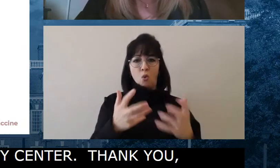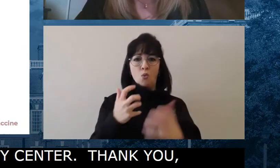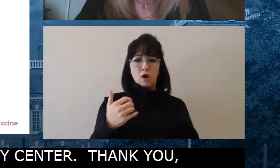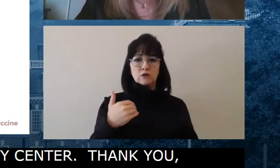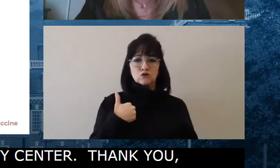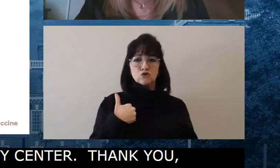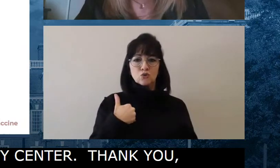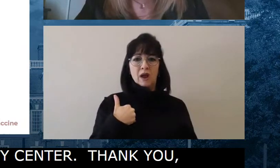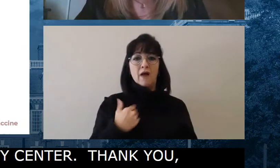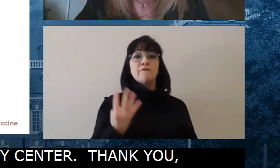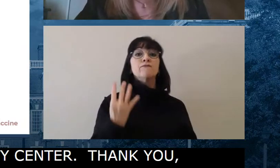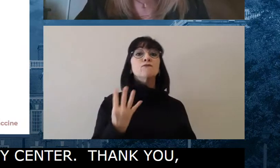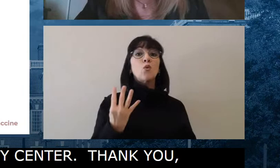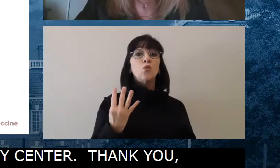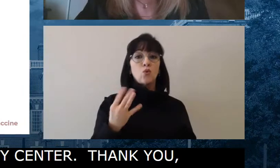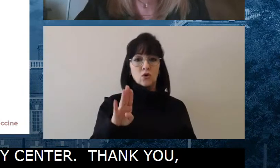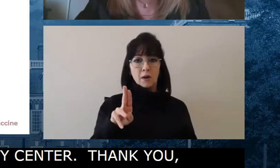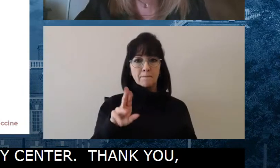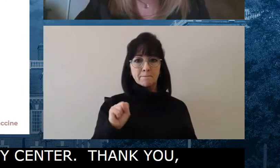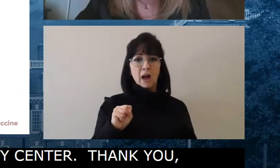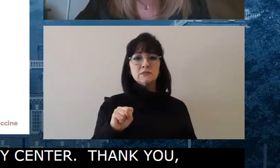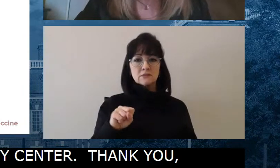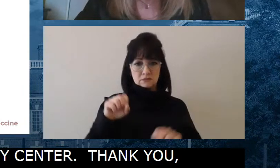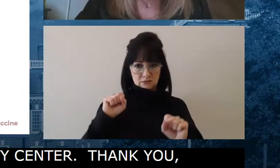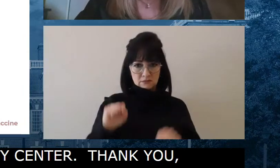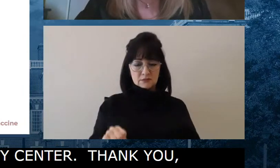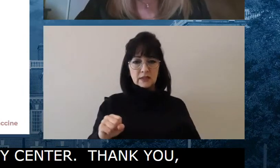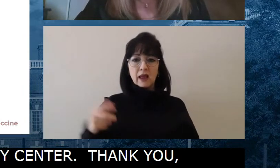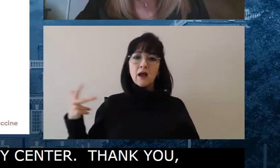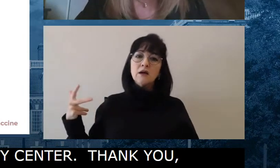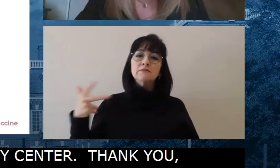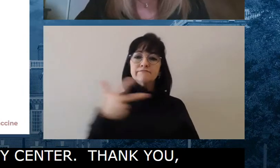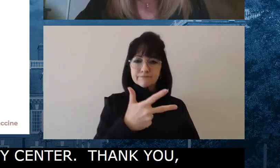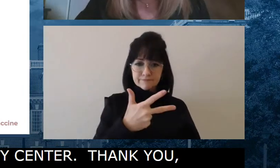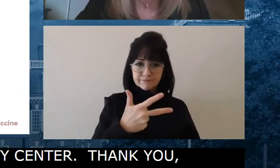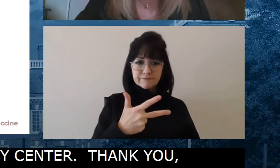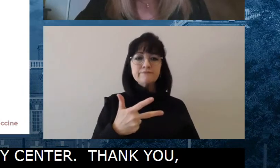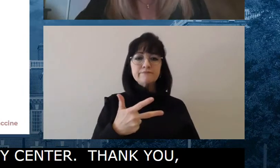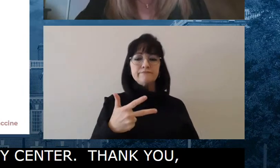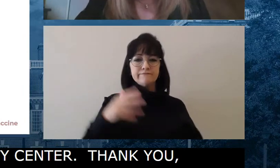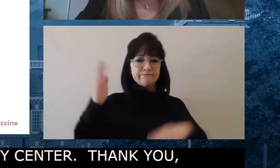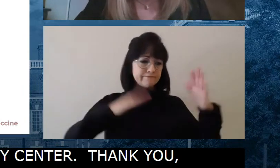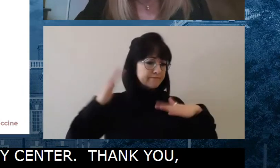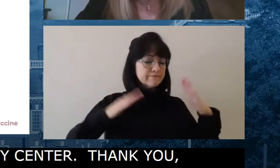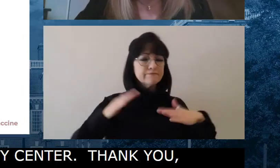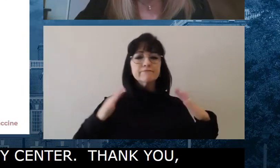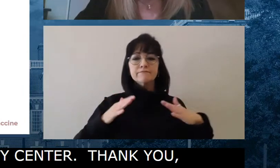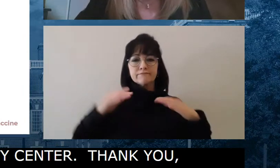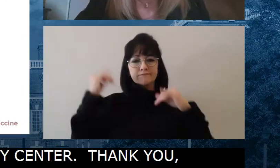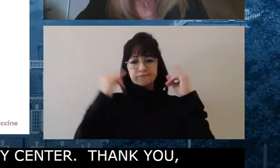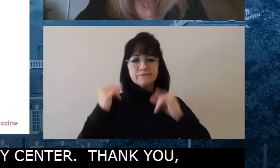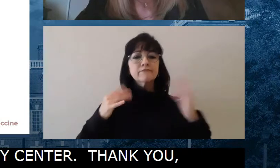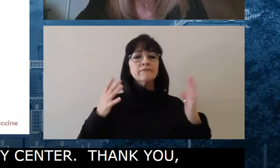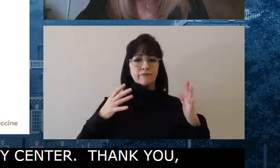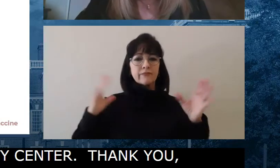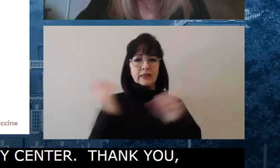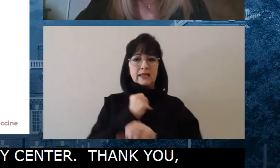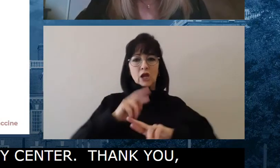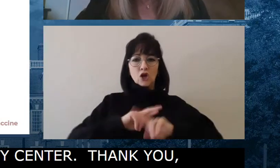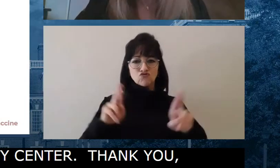MD buses to be able to be all around the community in